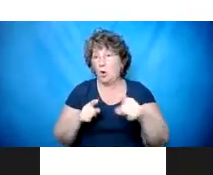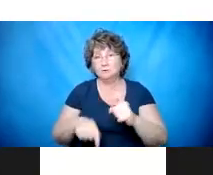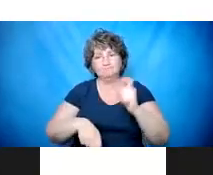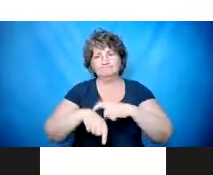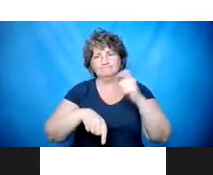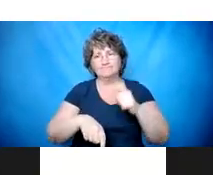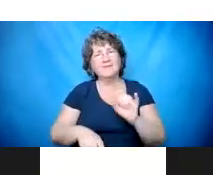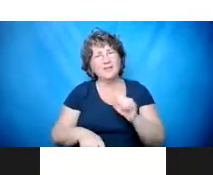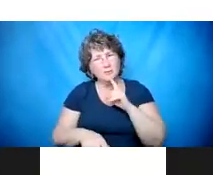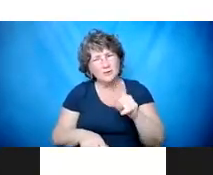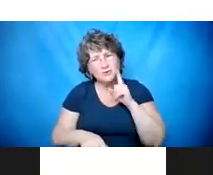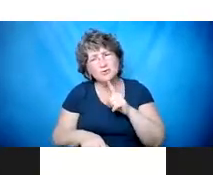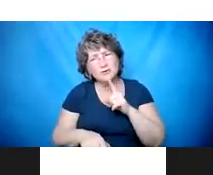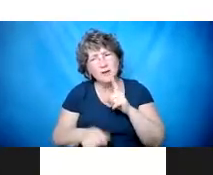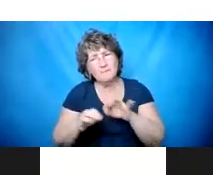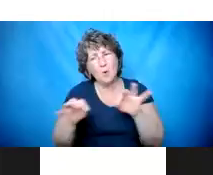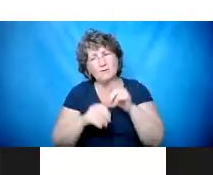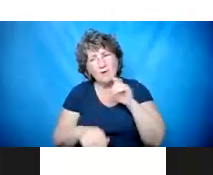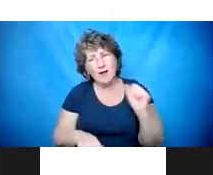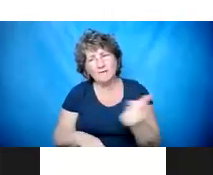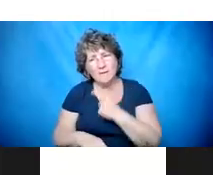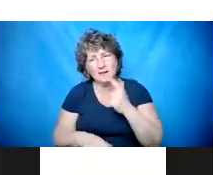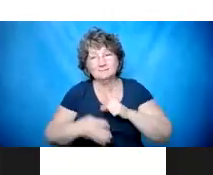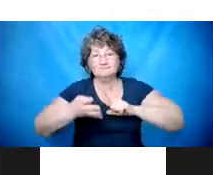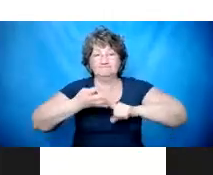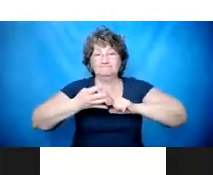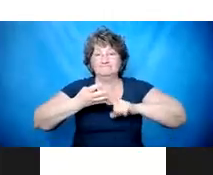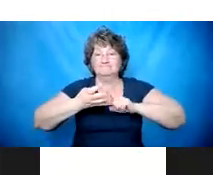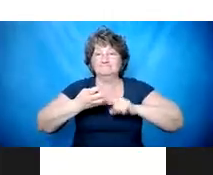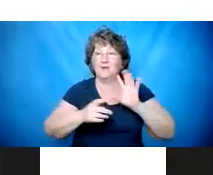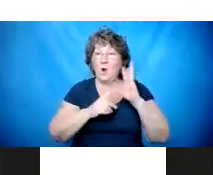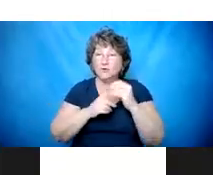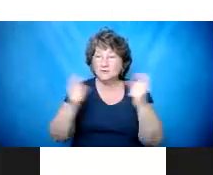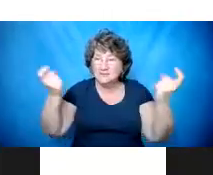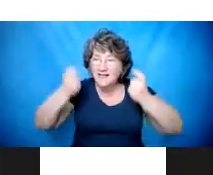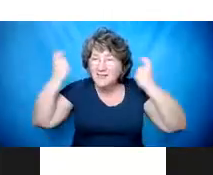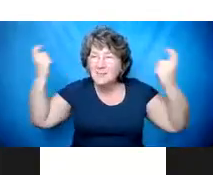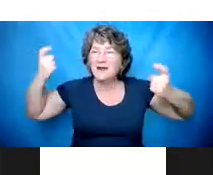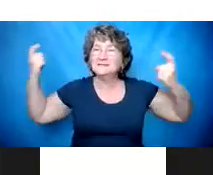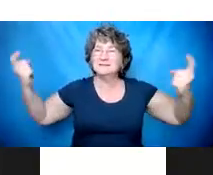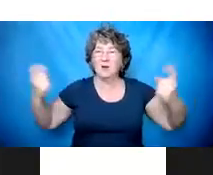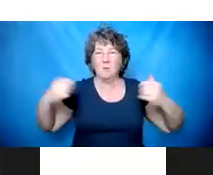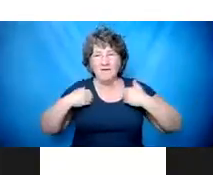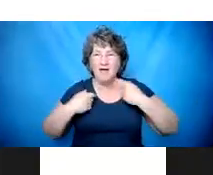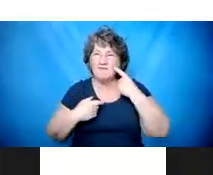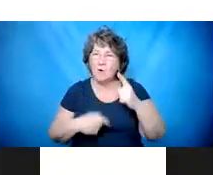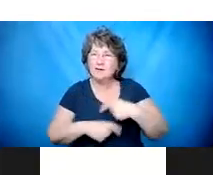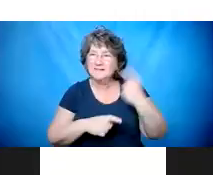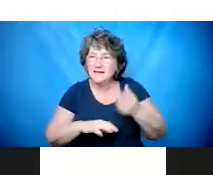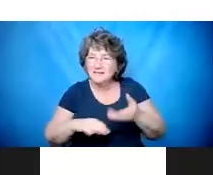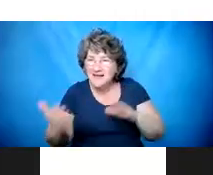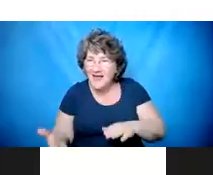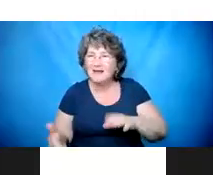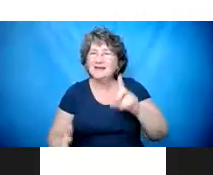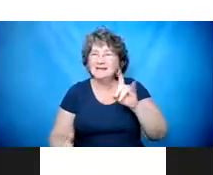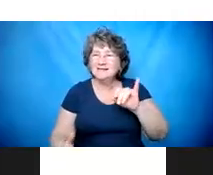had success with is having cultural celebrations. We've had celebrations for Dia de los Muertos, which is Day of the Dead.